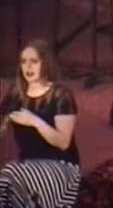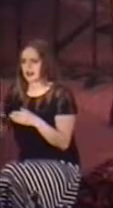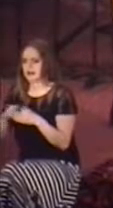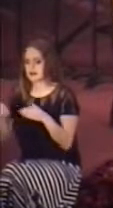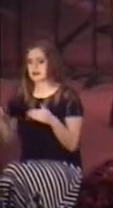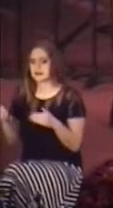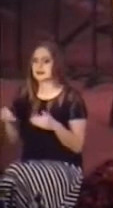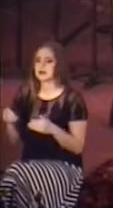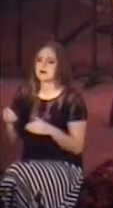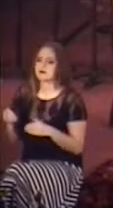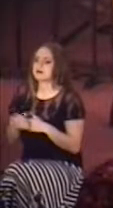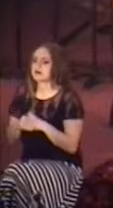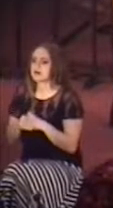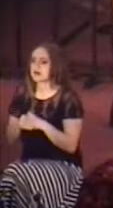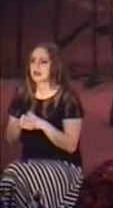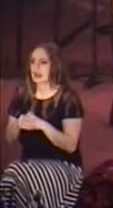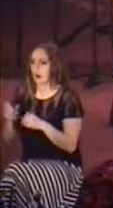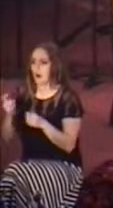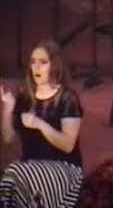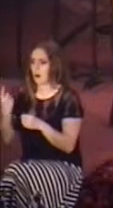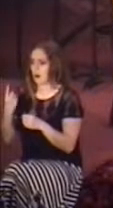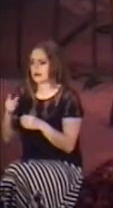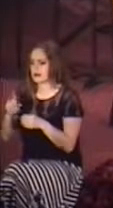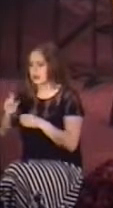world once a year?